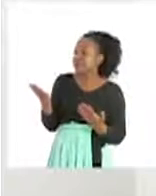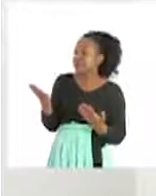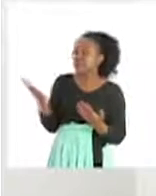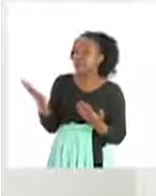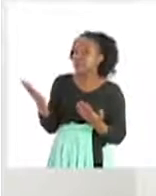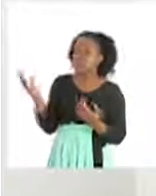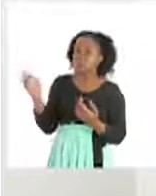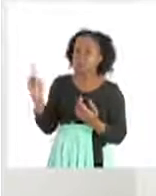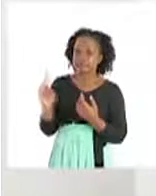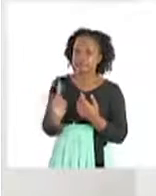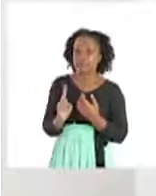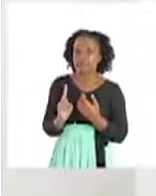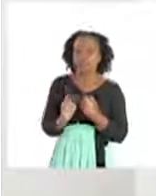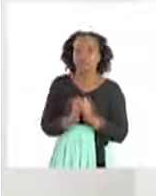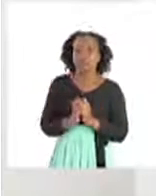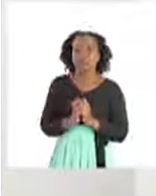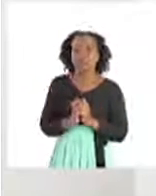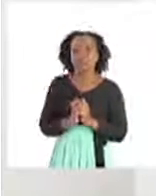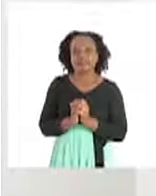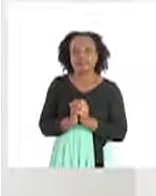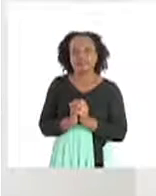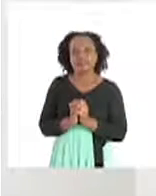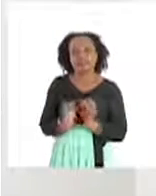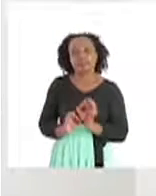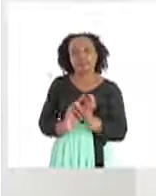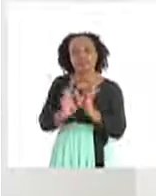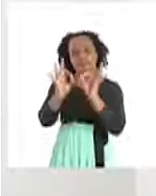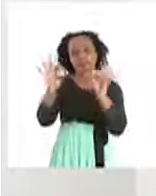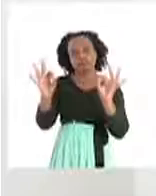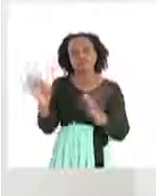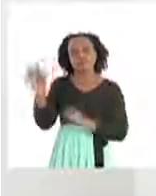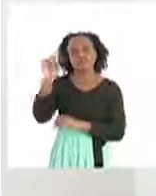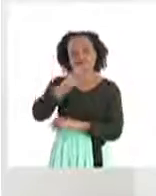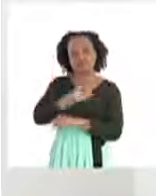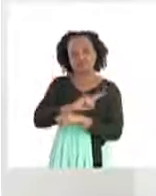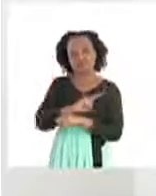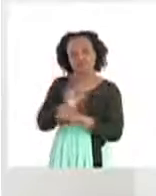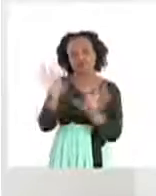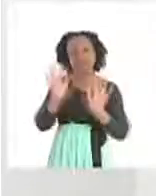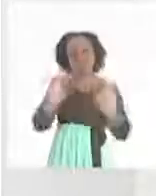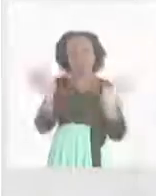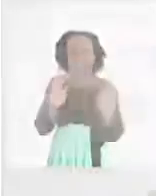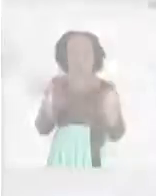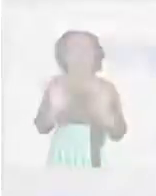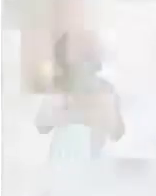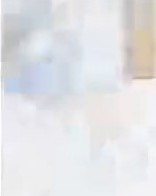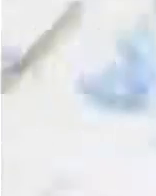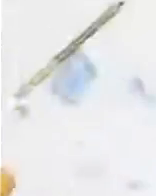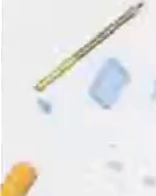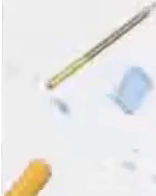you? Okay, have a wonderful day and goodbye.